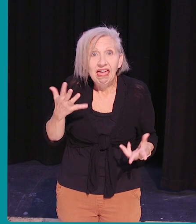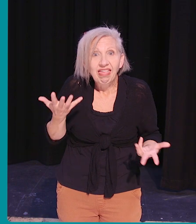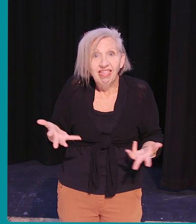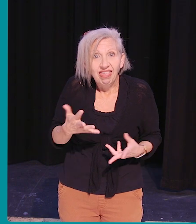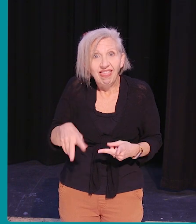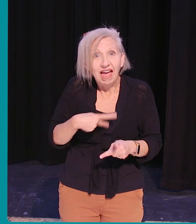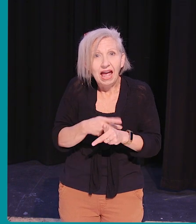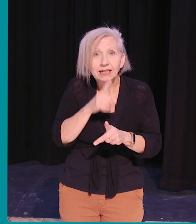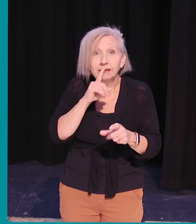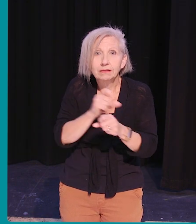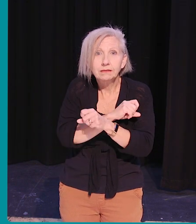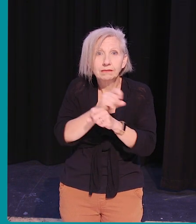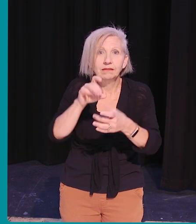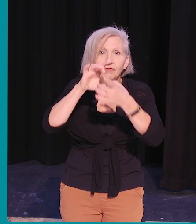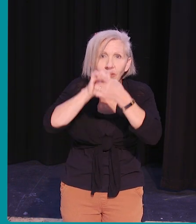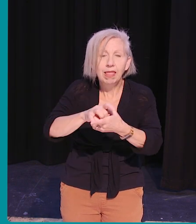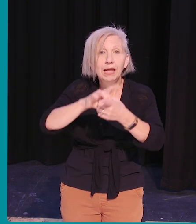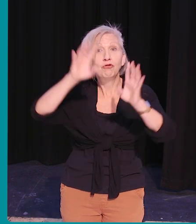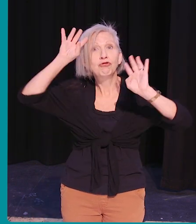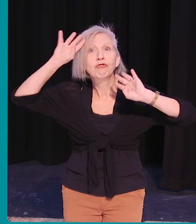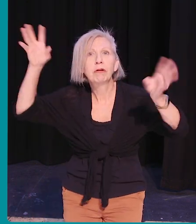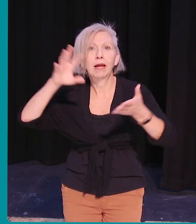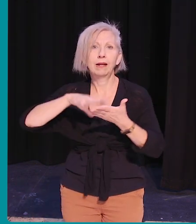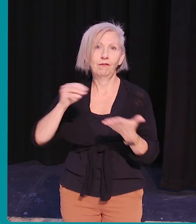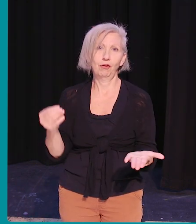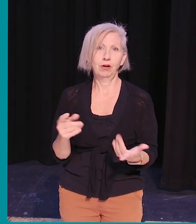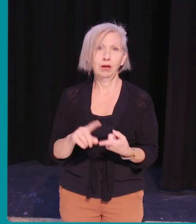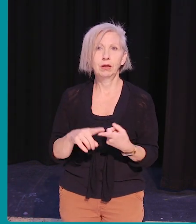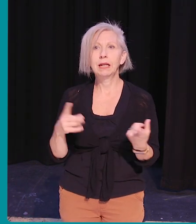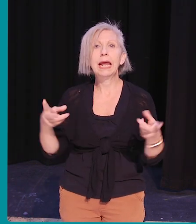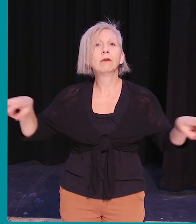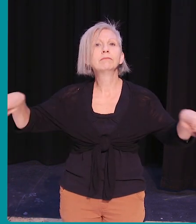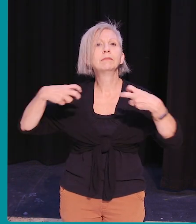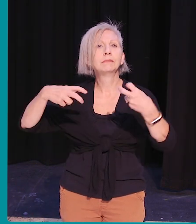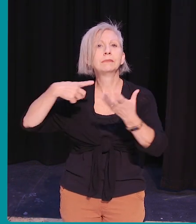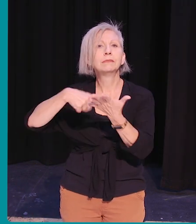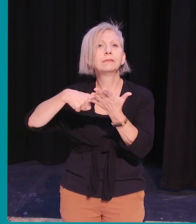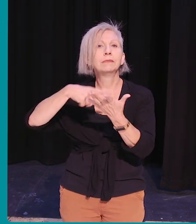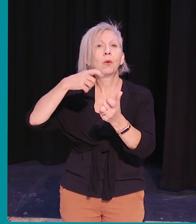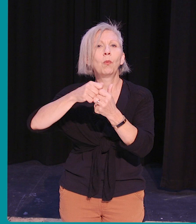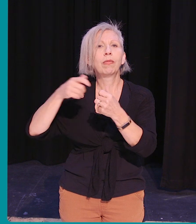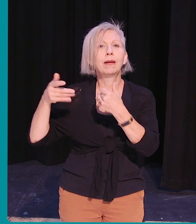does this spark? Have a good conversation. Your tea timer's on. Go.